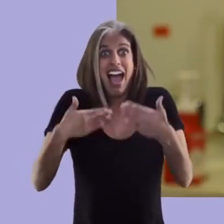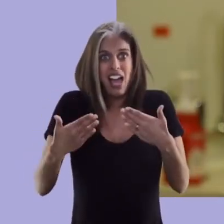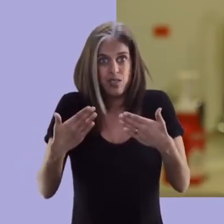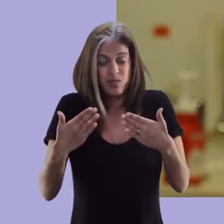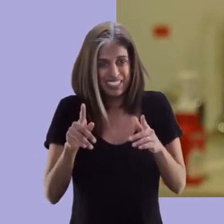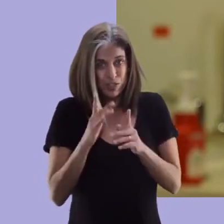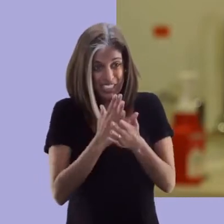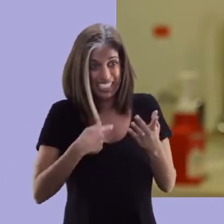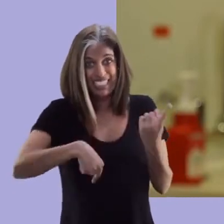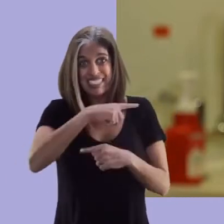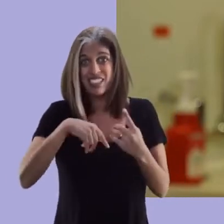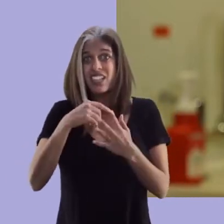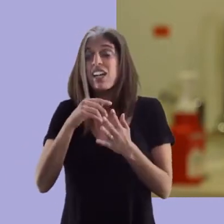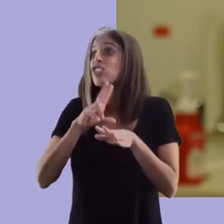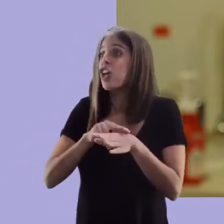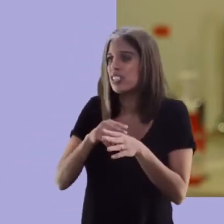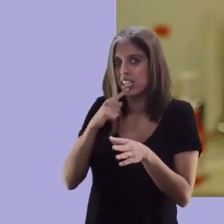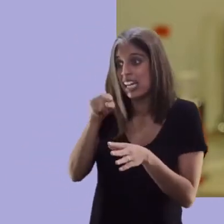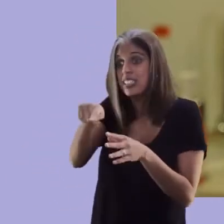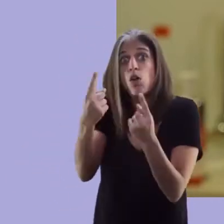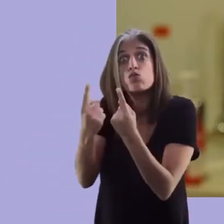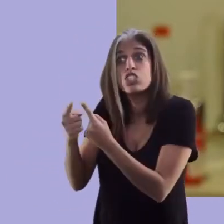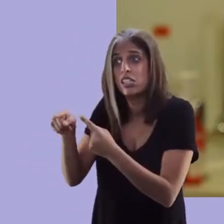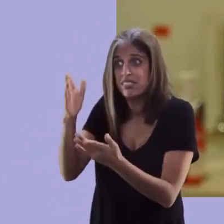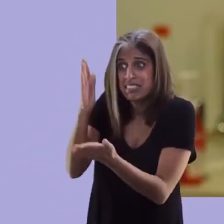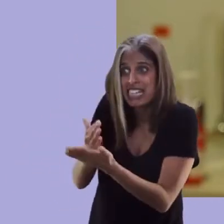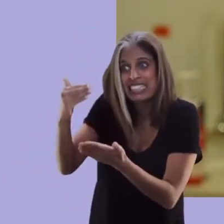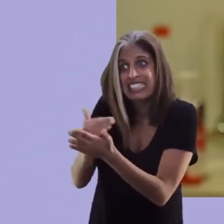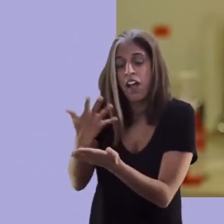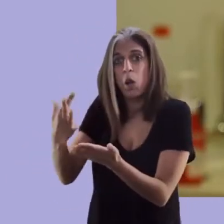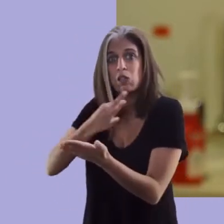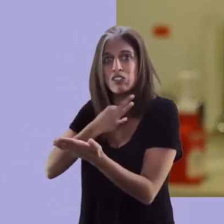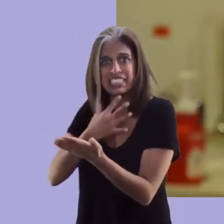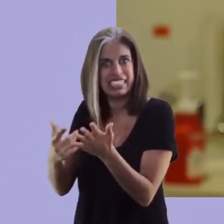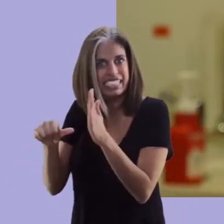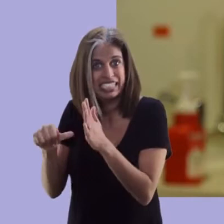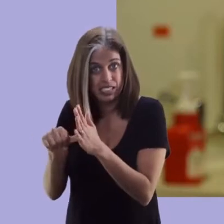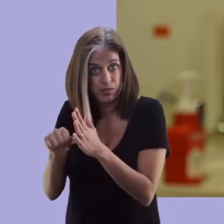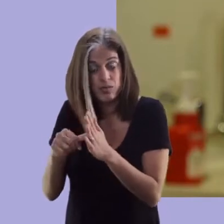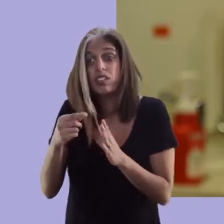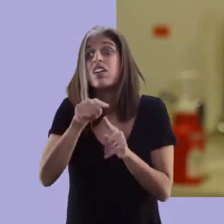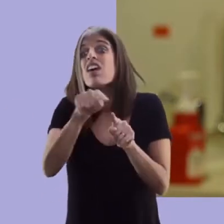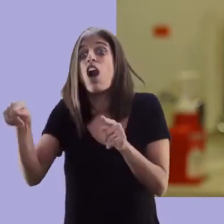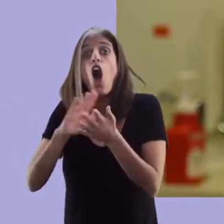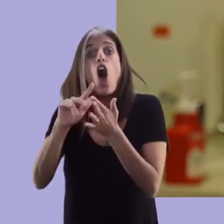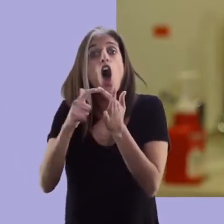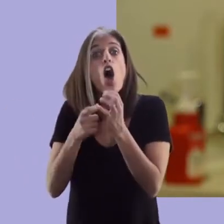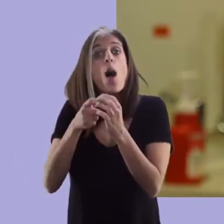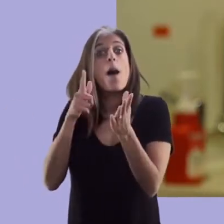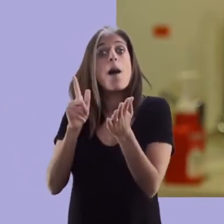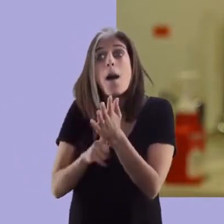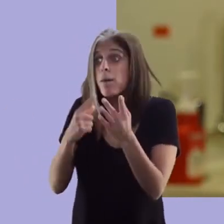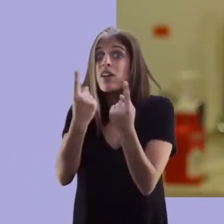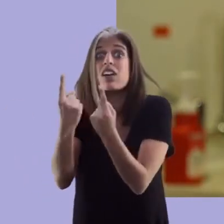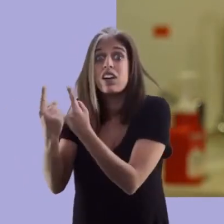bodies, it's difficult to know. For me as a doctor my concern is if anything is harmful so some of the herbal products that haven't been tested